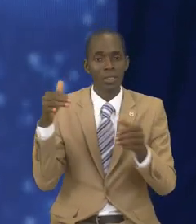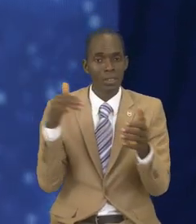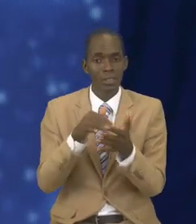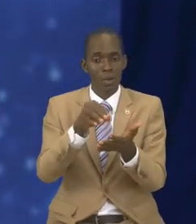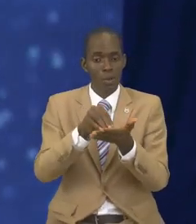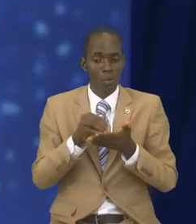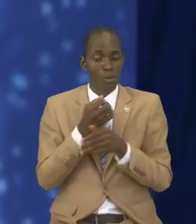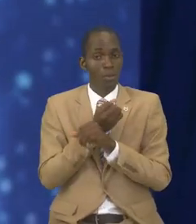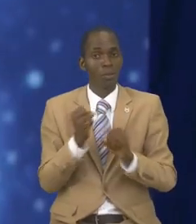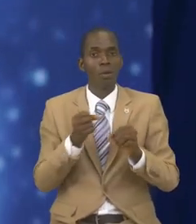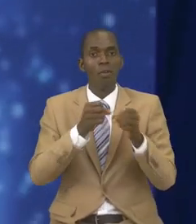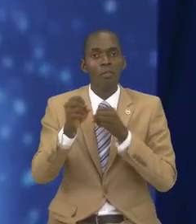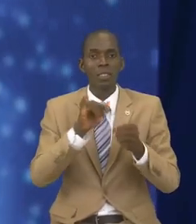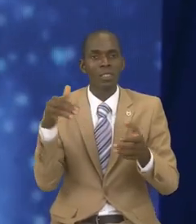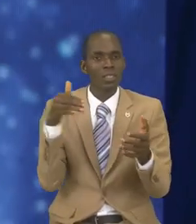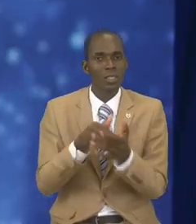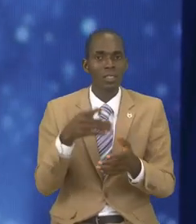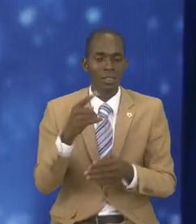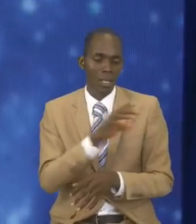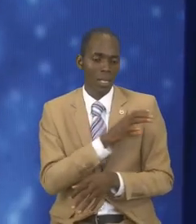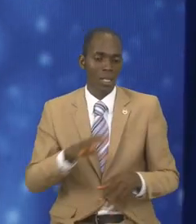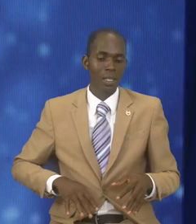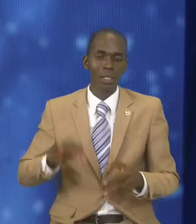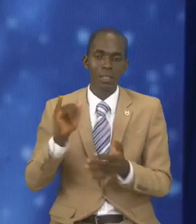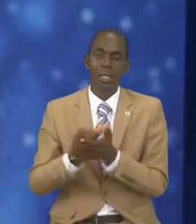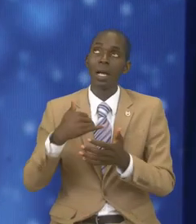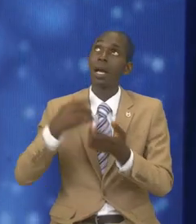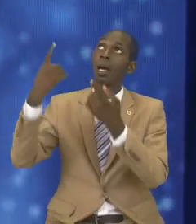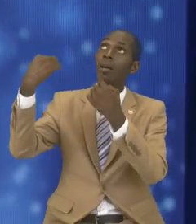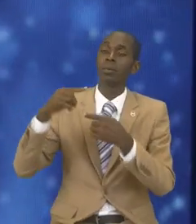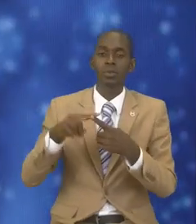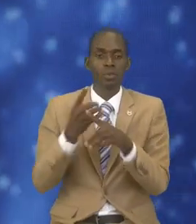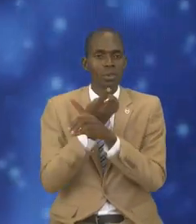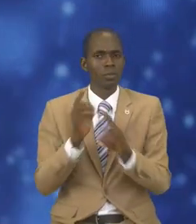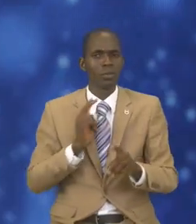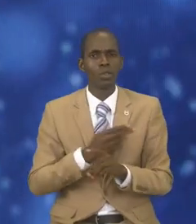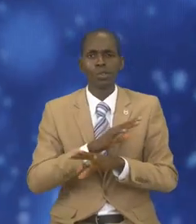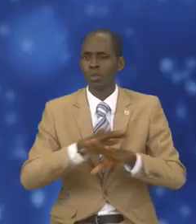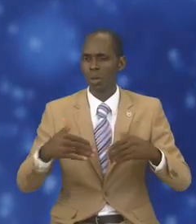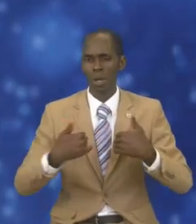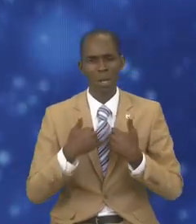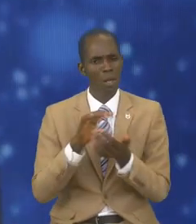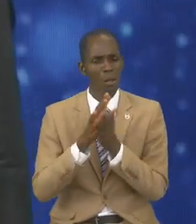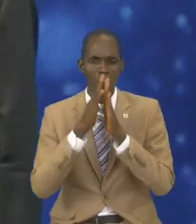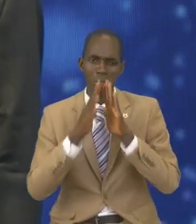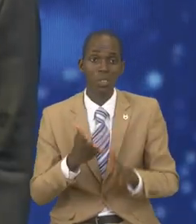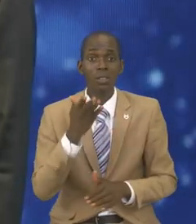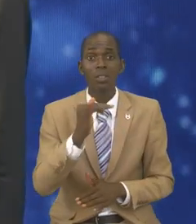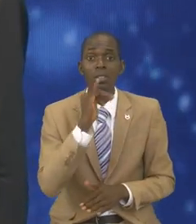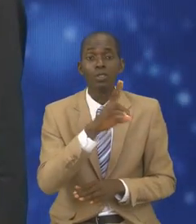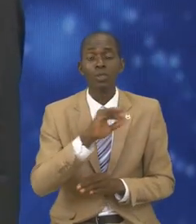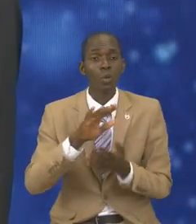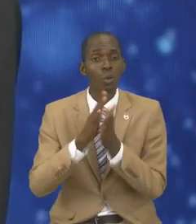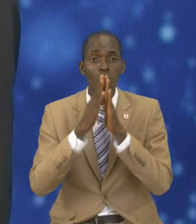salvation, fighting against the Christ who has come to deliver us, they don't have peace. There is no peace, says